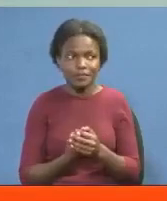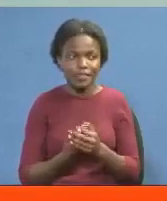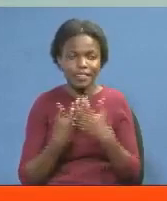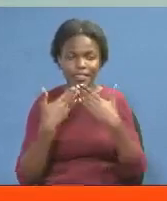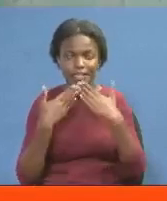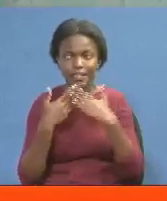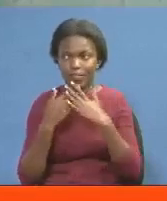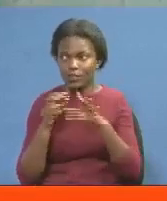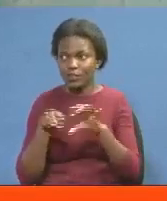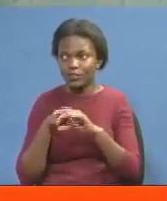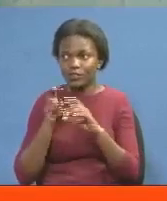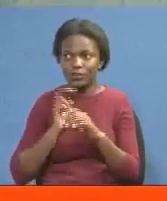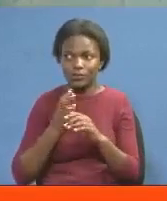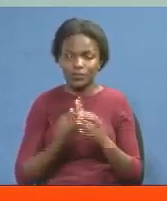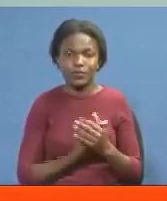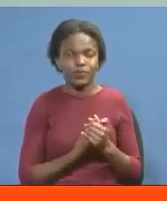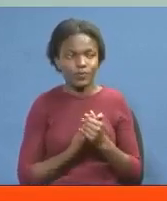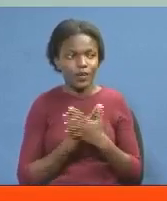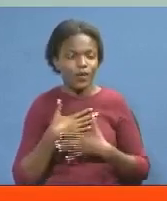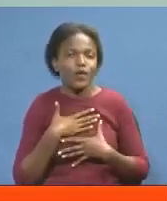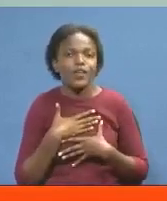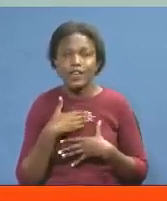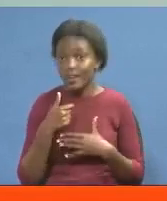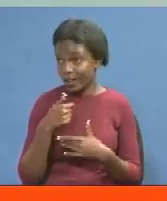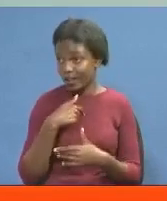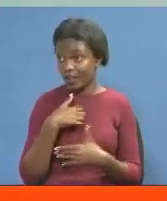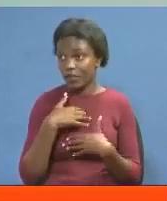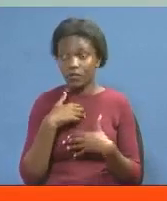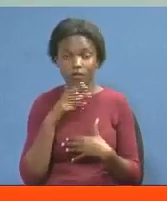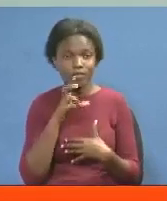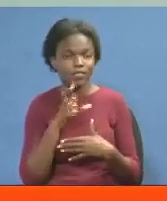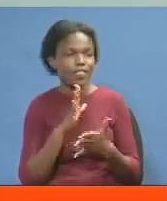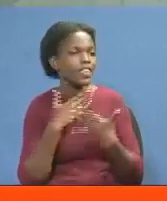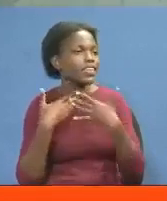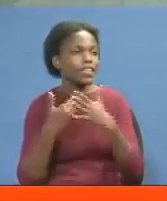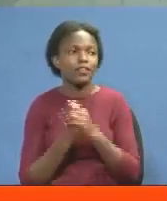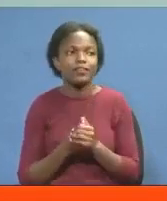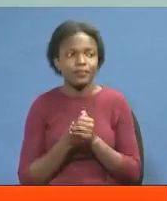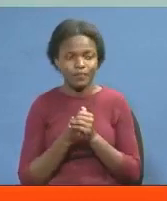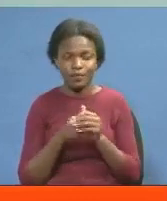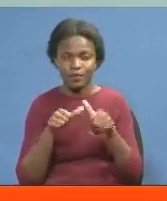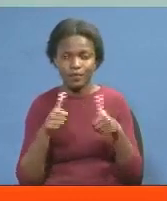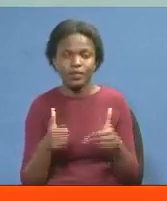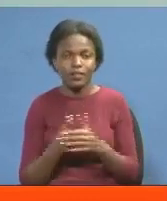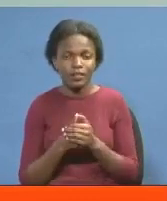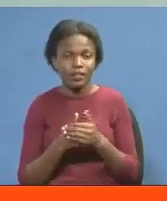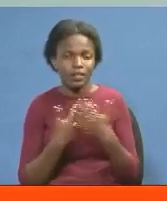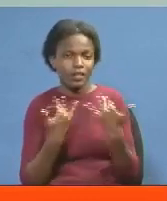joining us. We really appreciate it. It's an honor to have you in this particular set. Thank you so much. All right, now